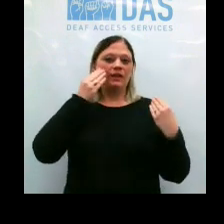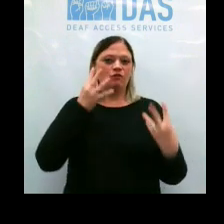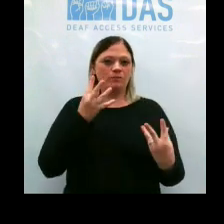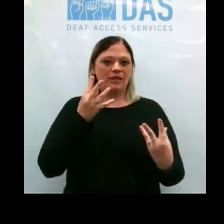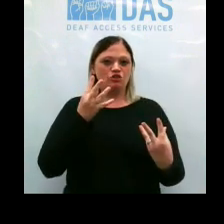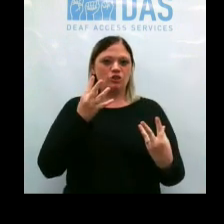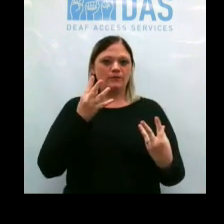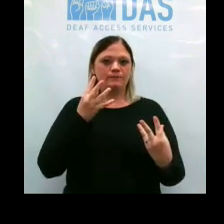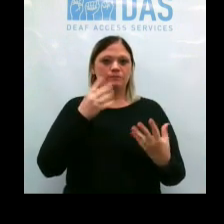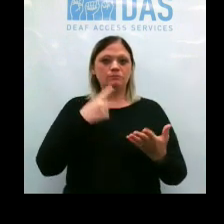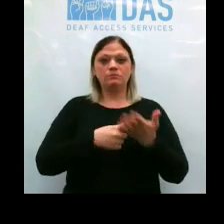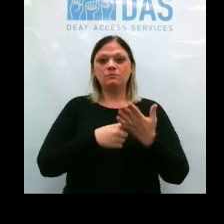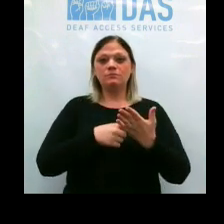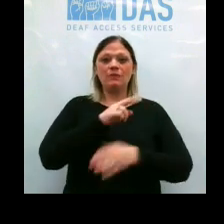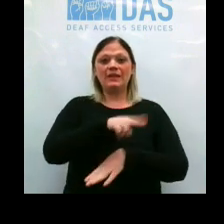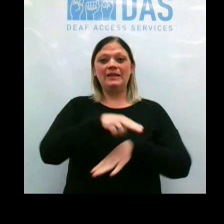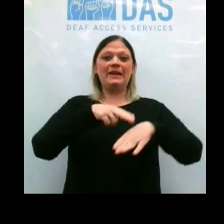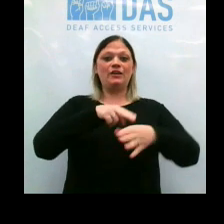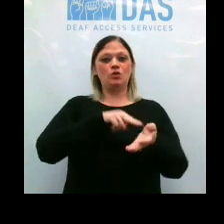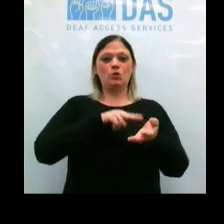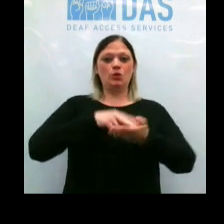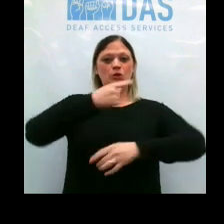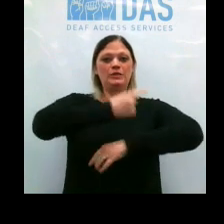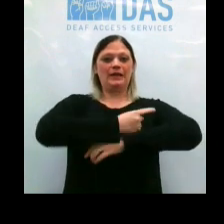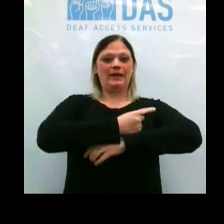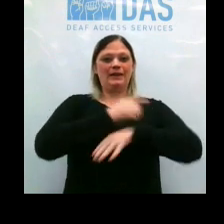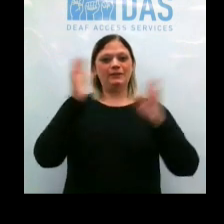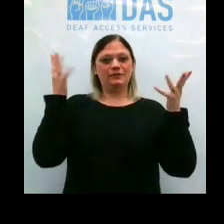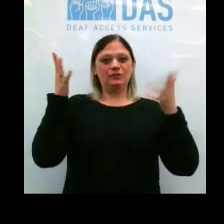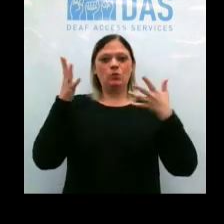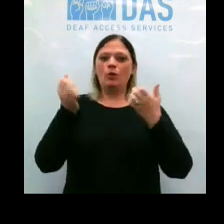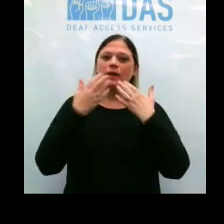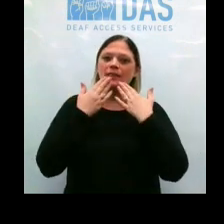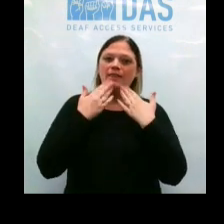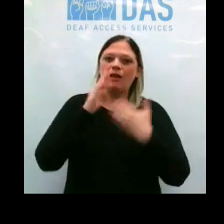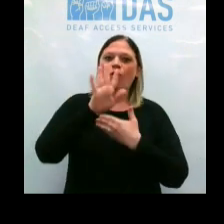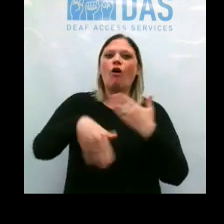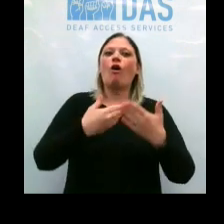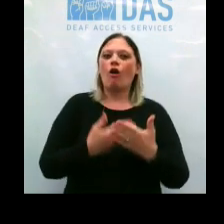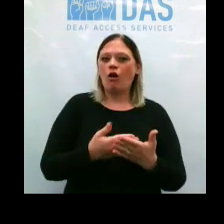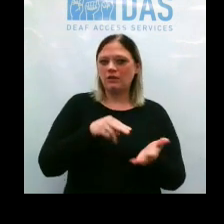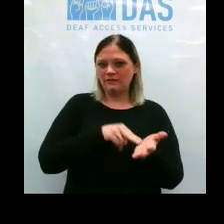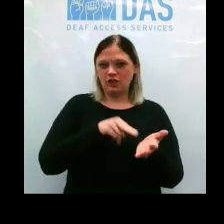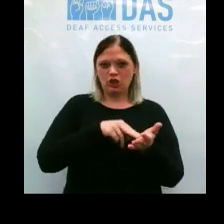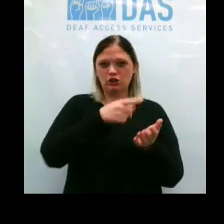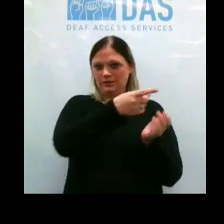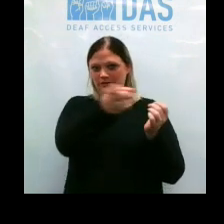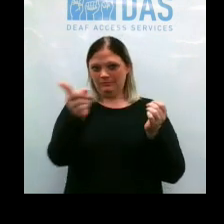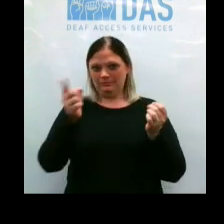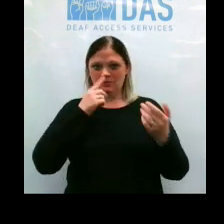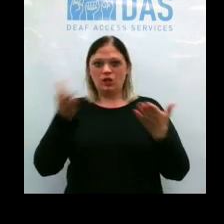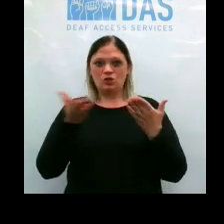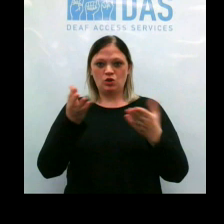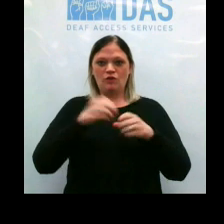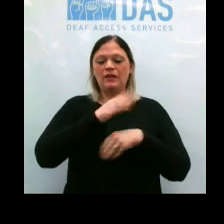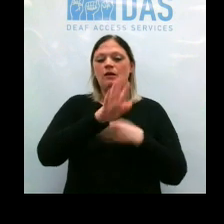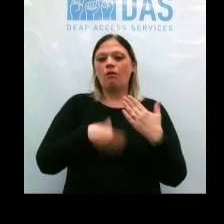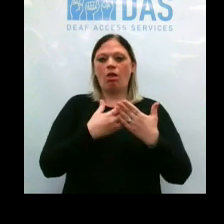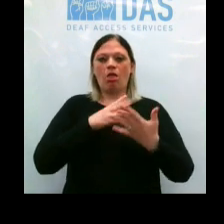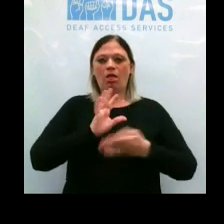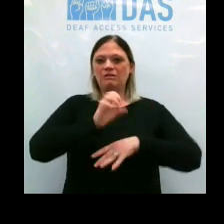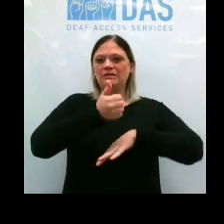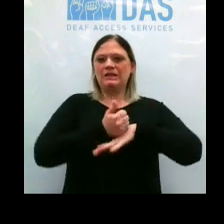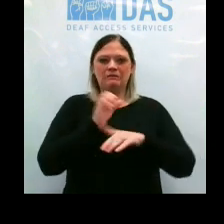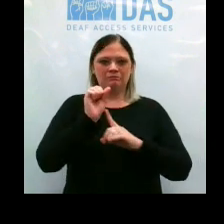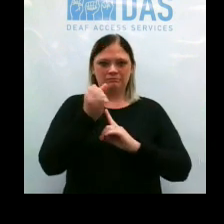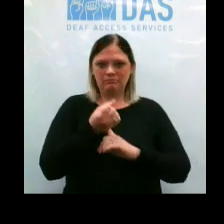we have not talked about, it's National Nurses Day. And I want to thank all of the nurses out there who are serving in all of the settings,